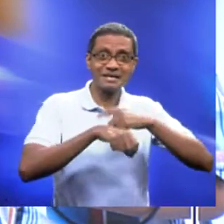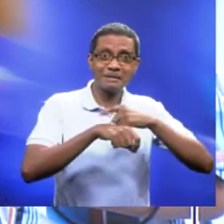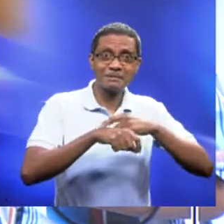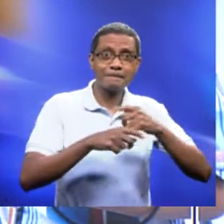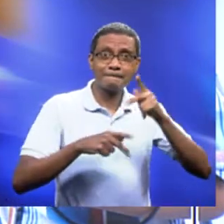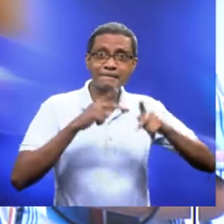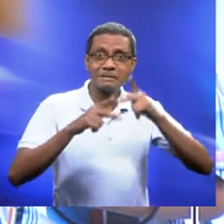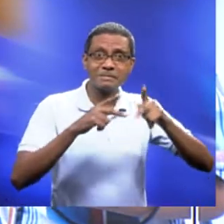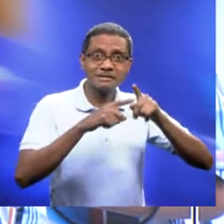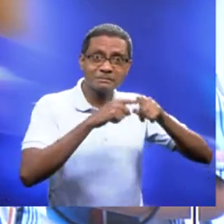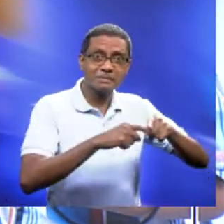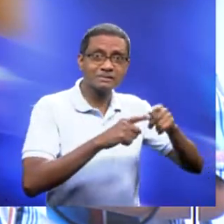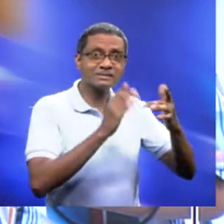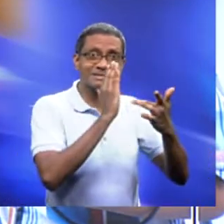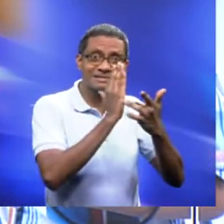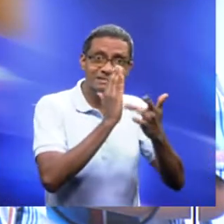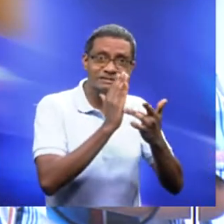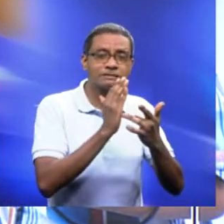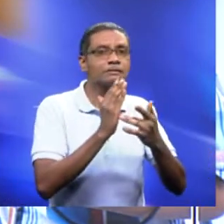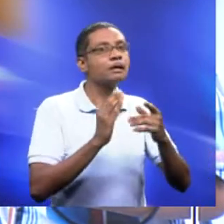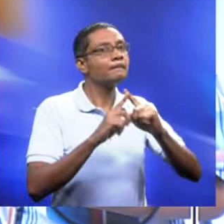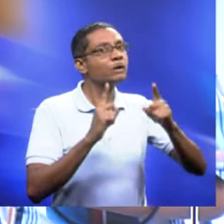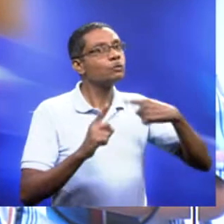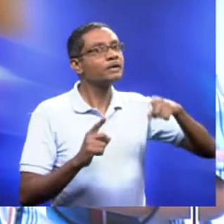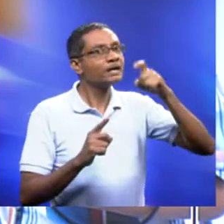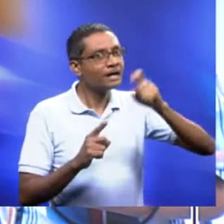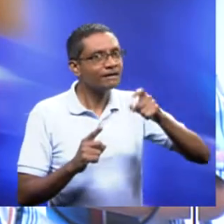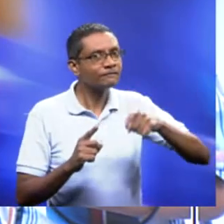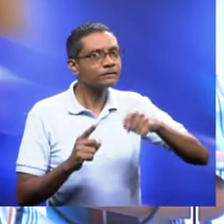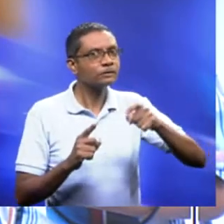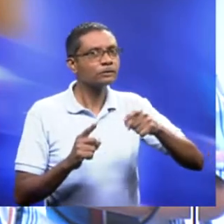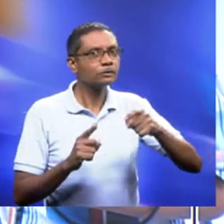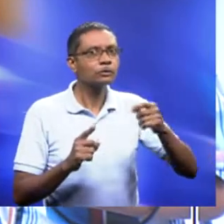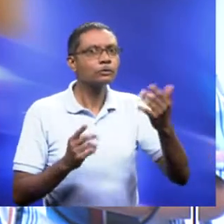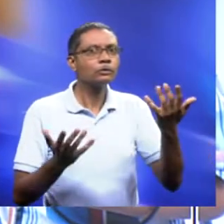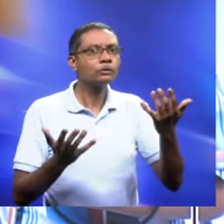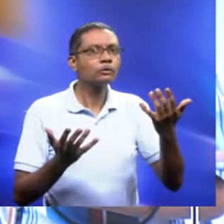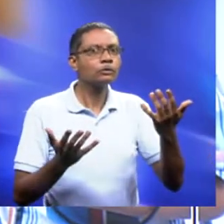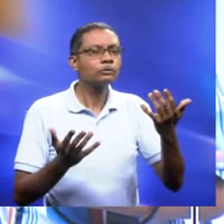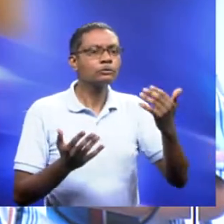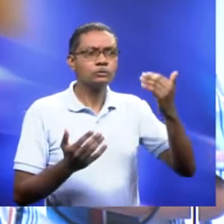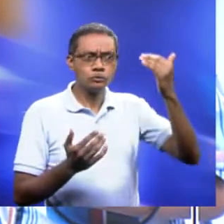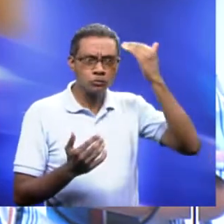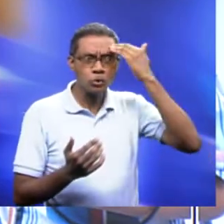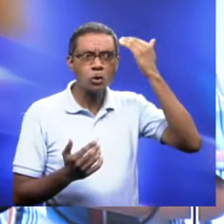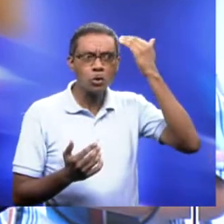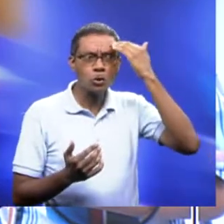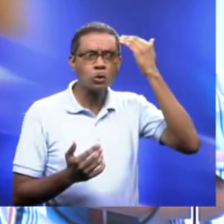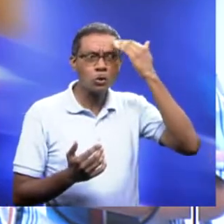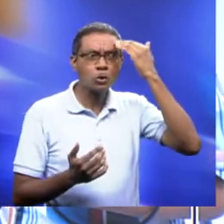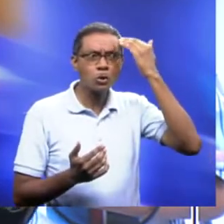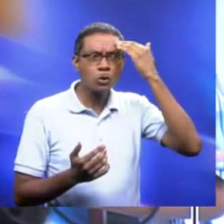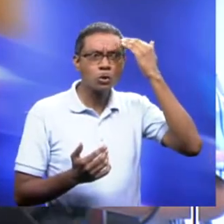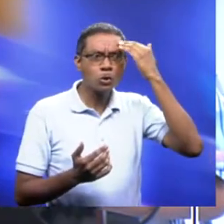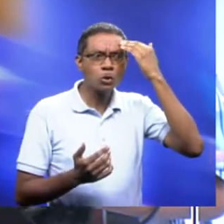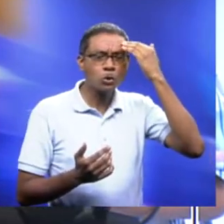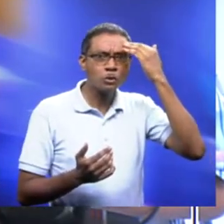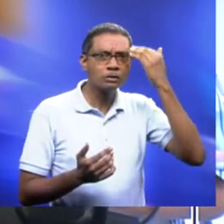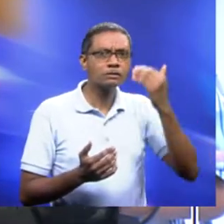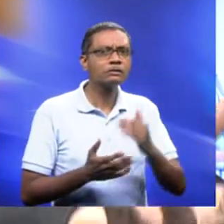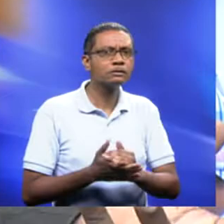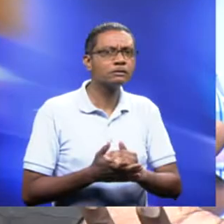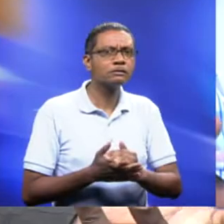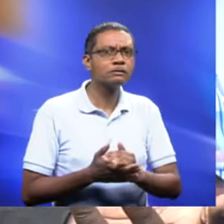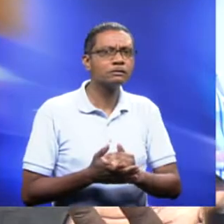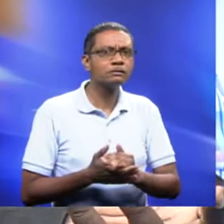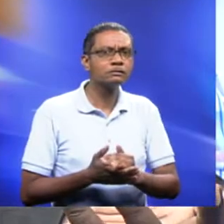to identify, and you said it, Daniel, you raised the point of responsibility. Let's begin there. What are we